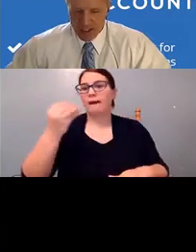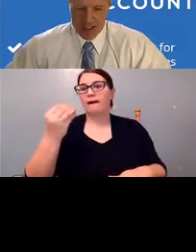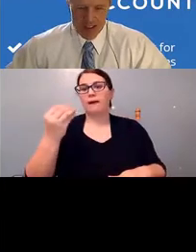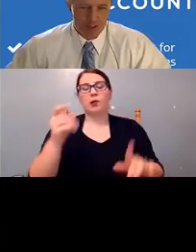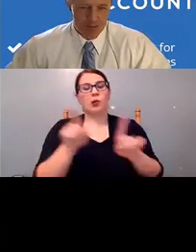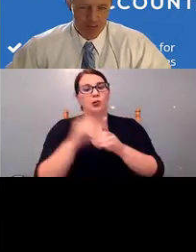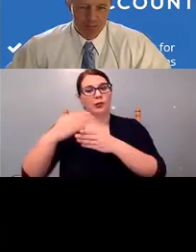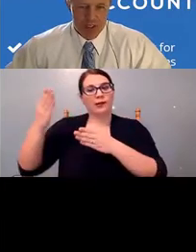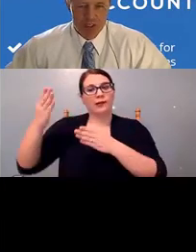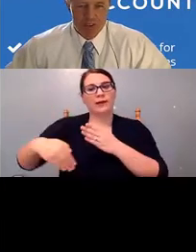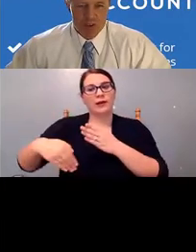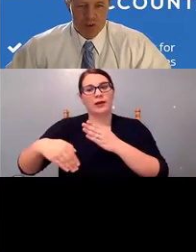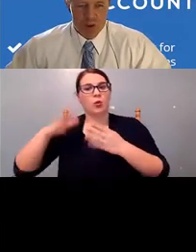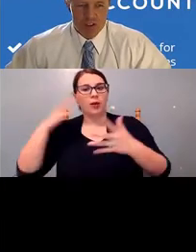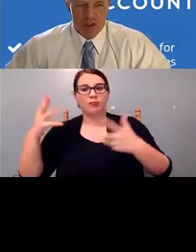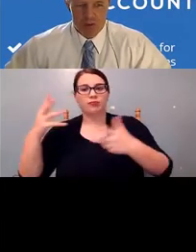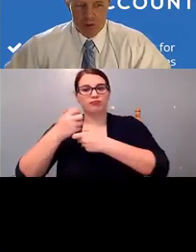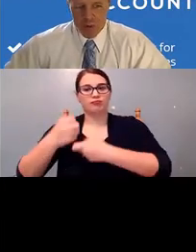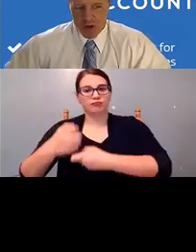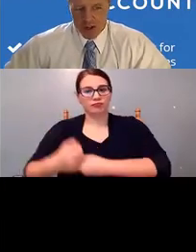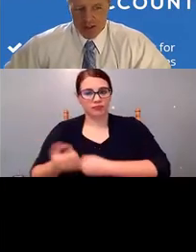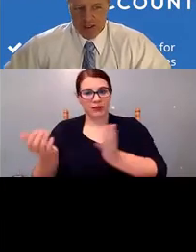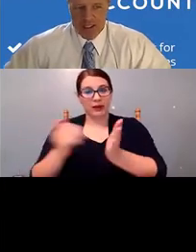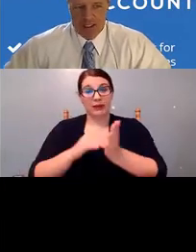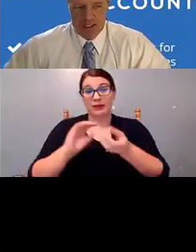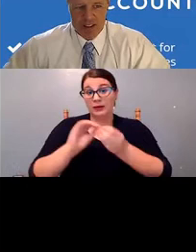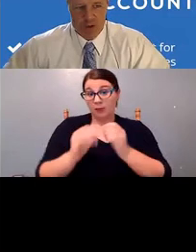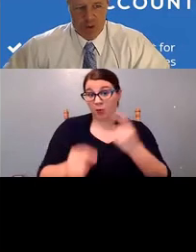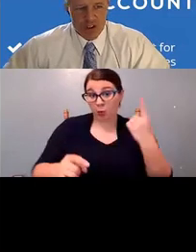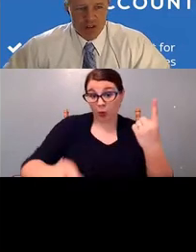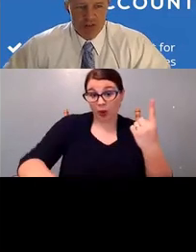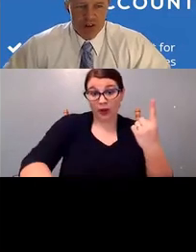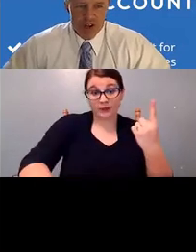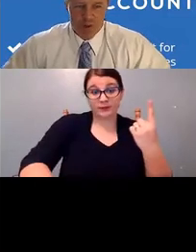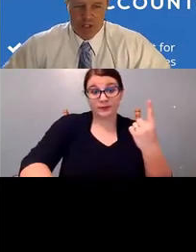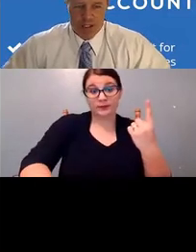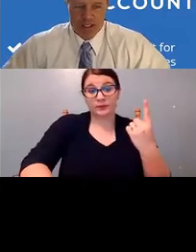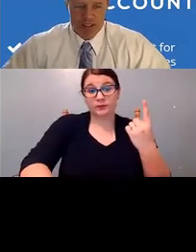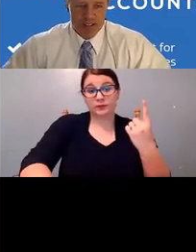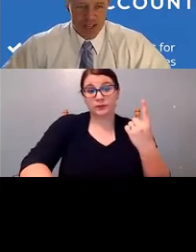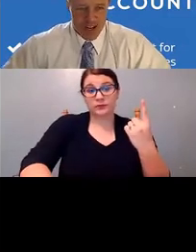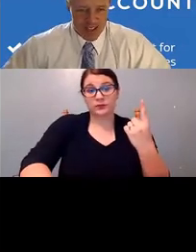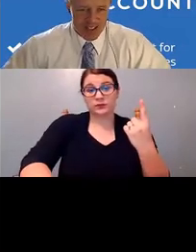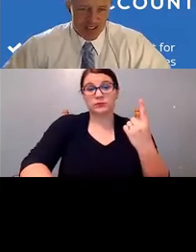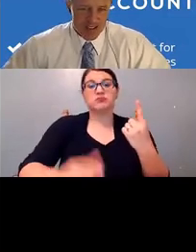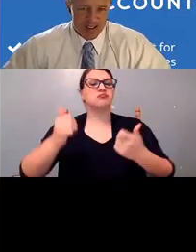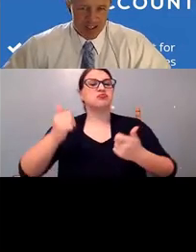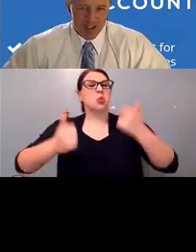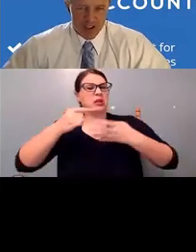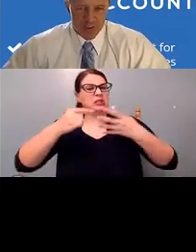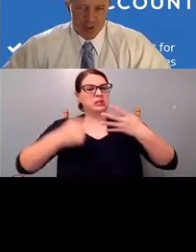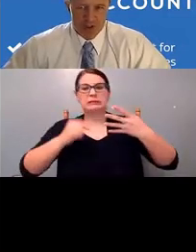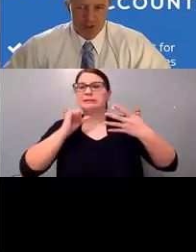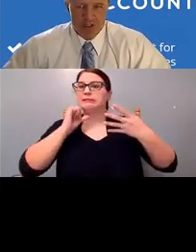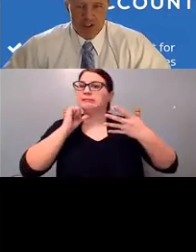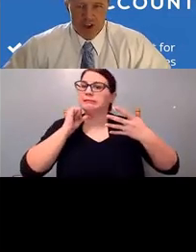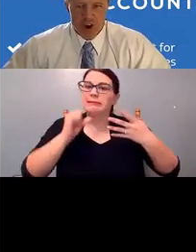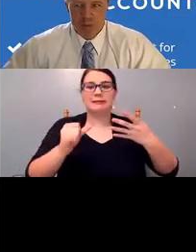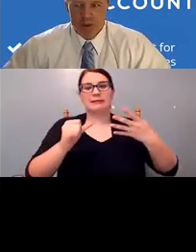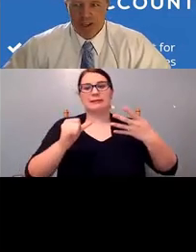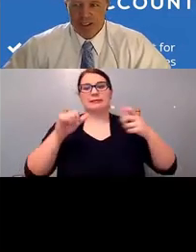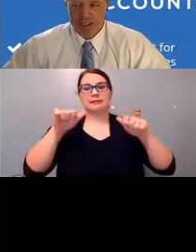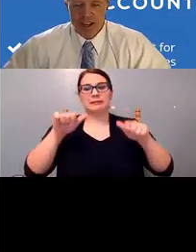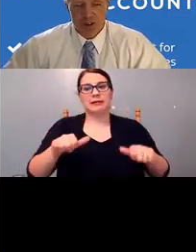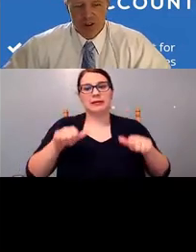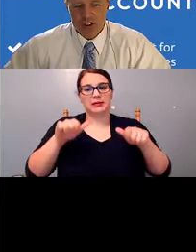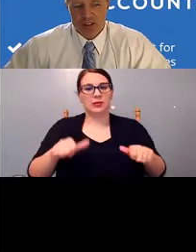the end. So question number 1 is, which of the following is not eligible to